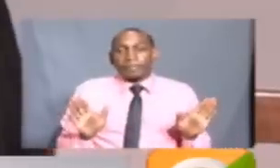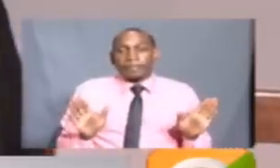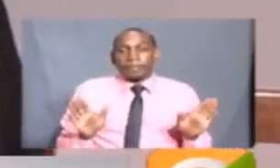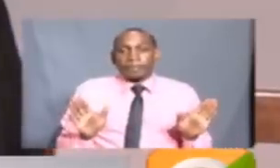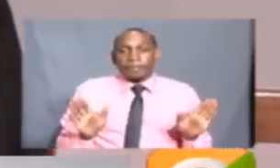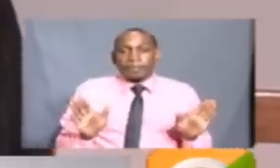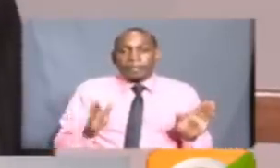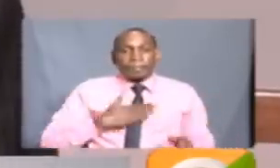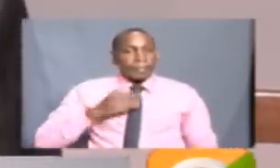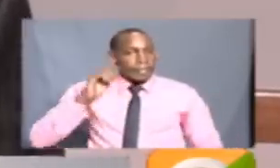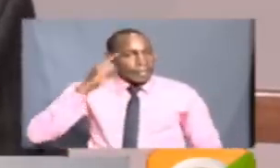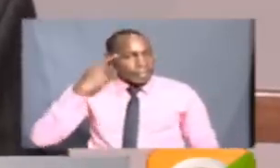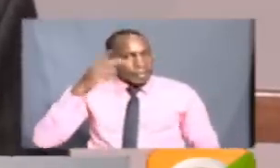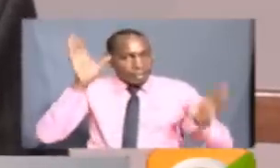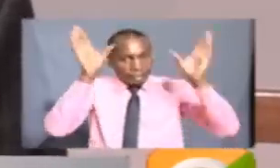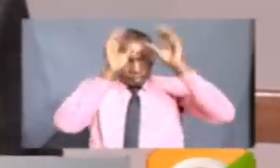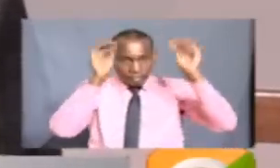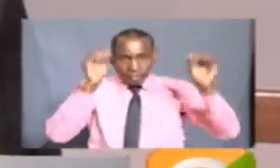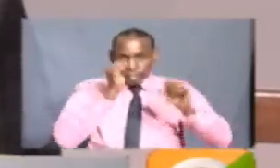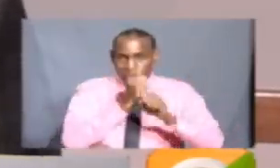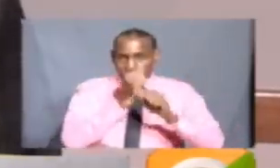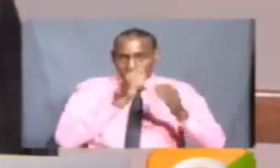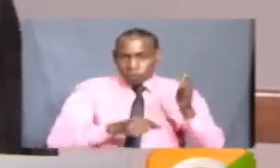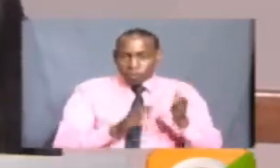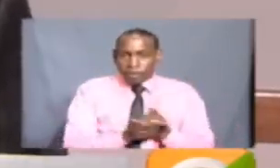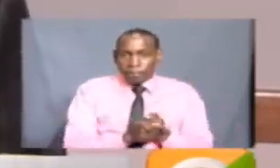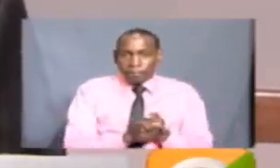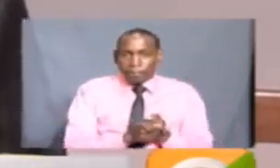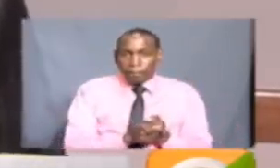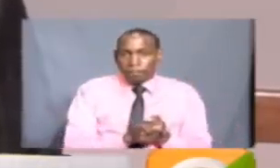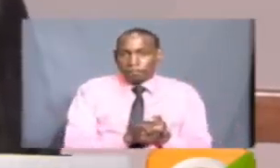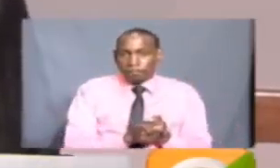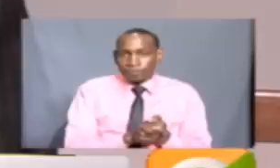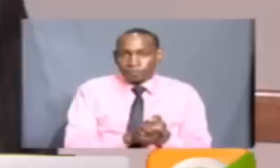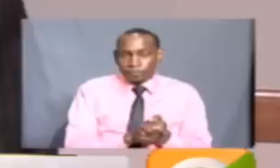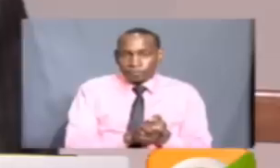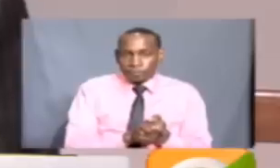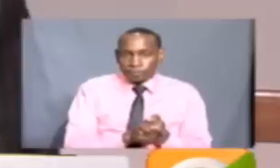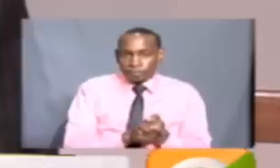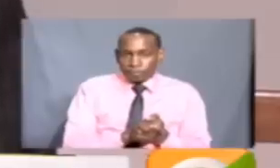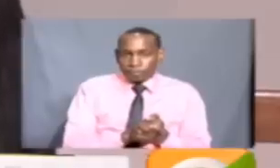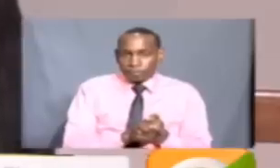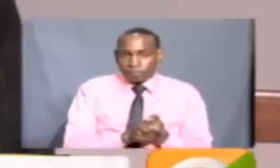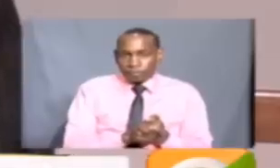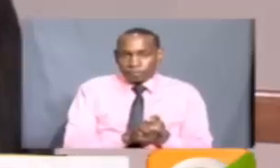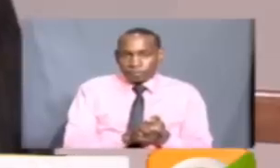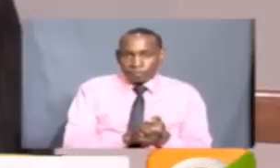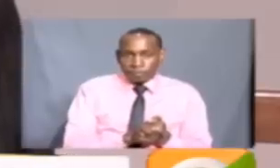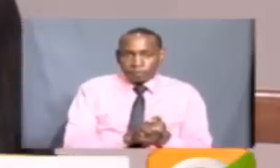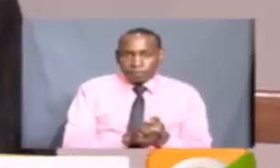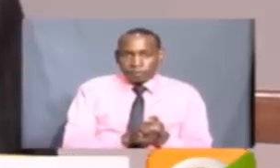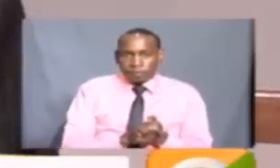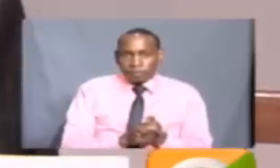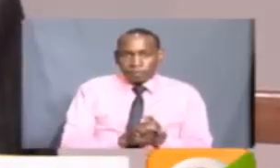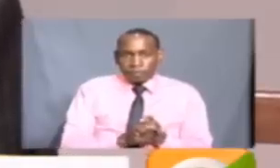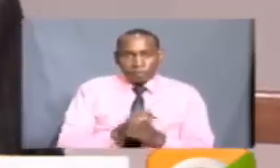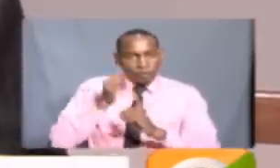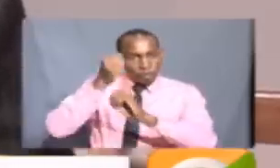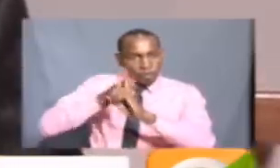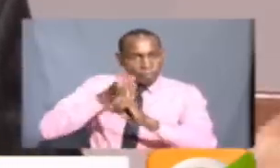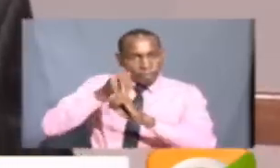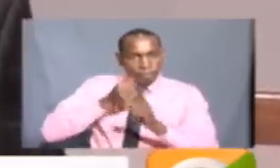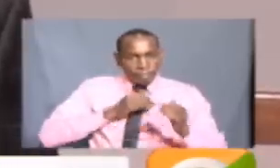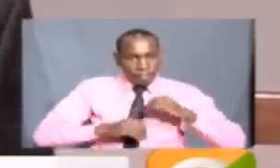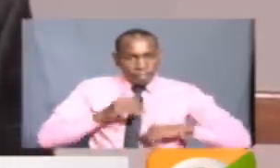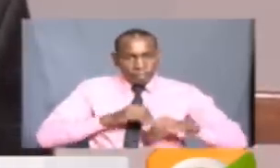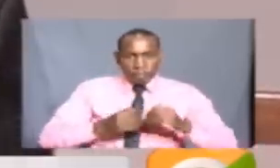the president needs to do, or the presidency for that matter, in this so-called war against corruption, is to tell